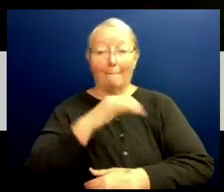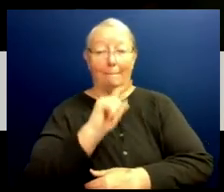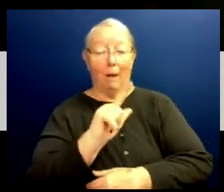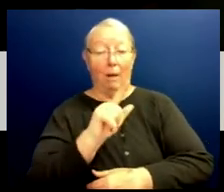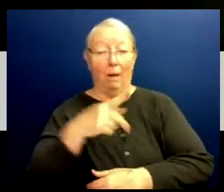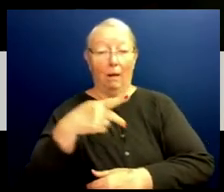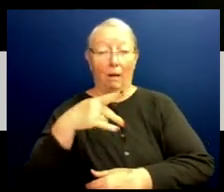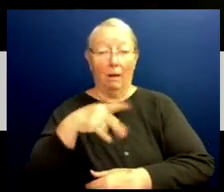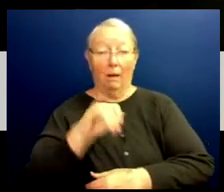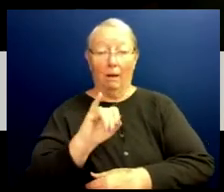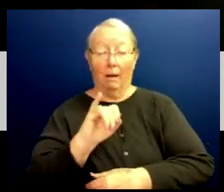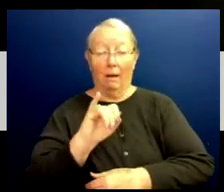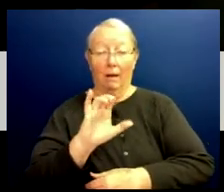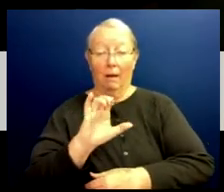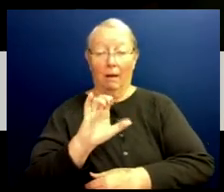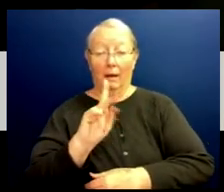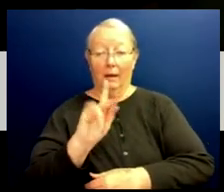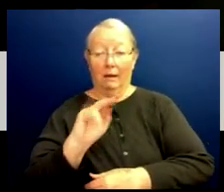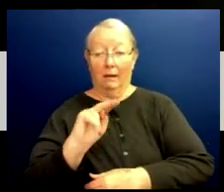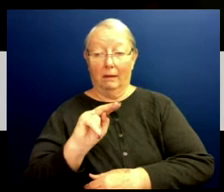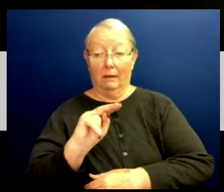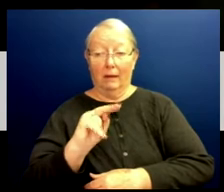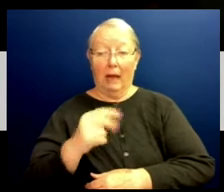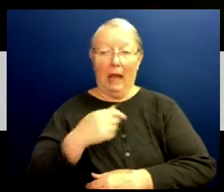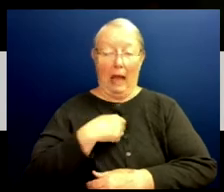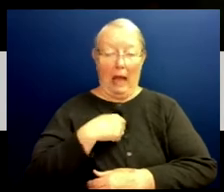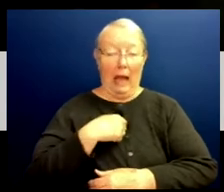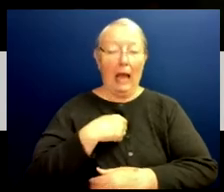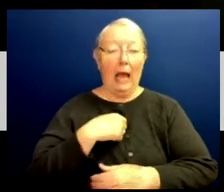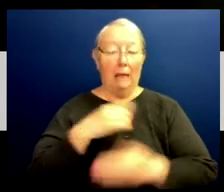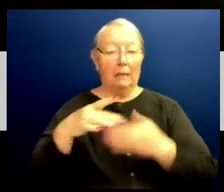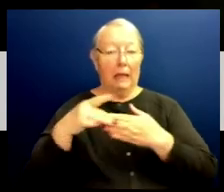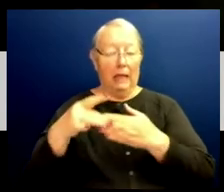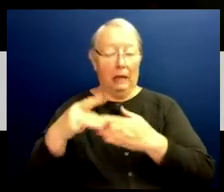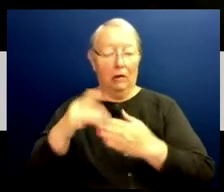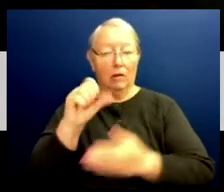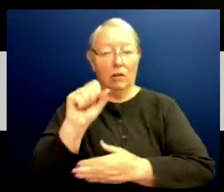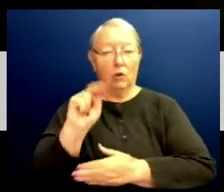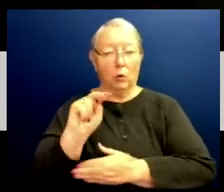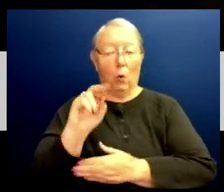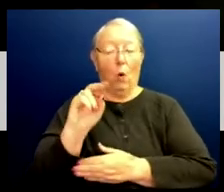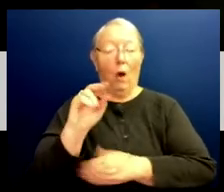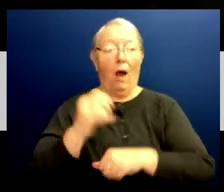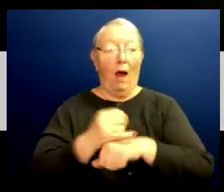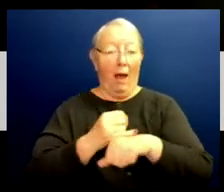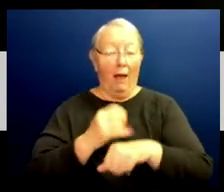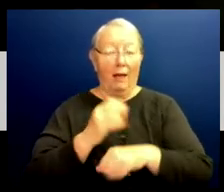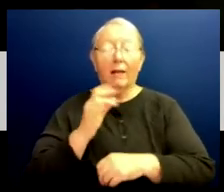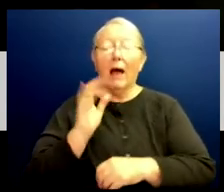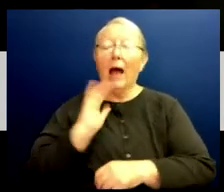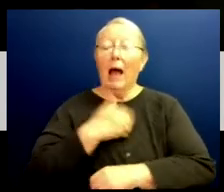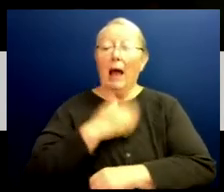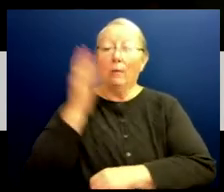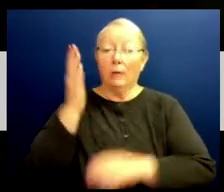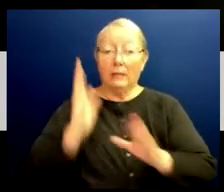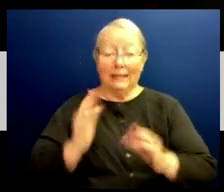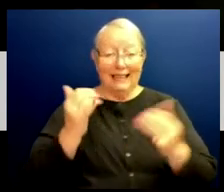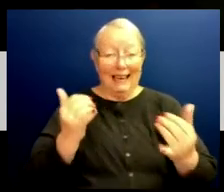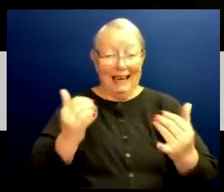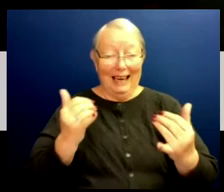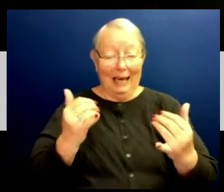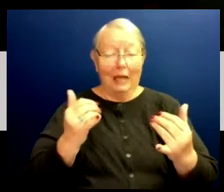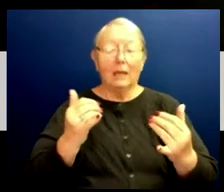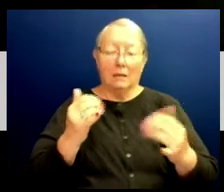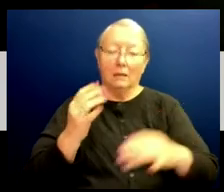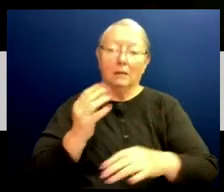of the Sno-Isle Libraries Foundation. Like all Sno-Isle Libraries programming, our presentation today is digital, and we hope you enjoy